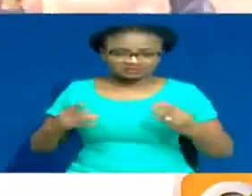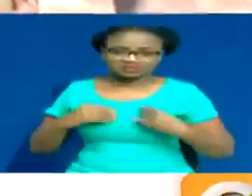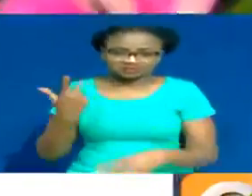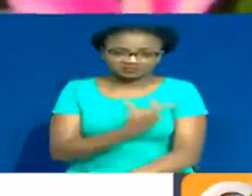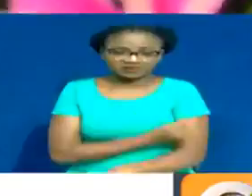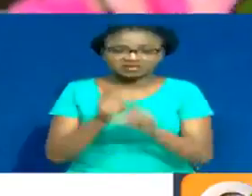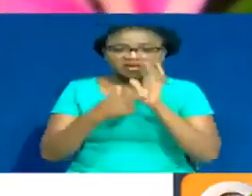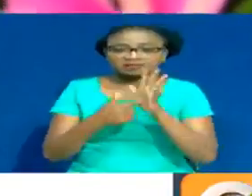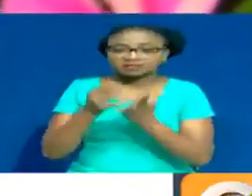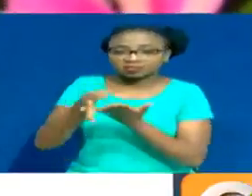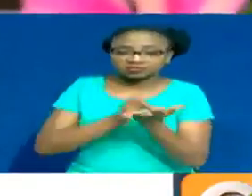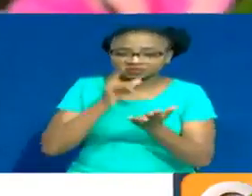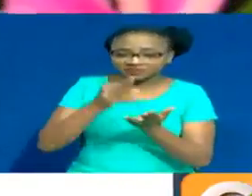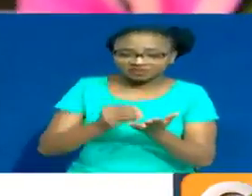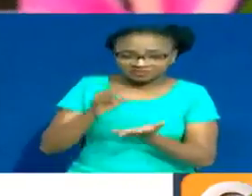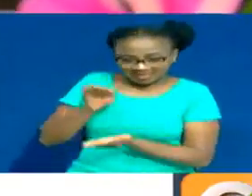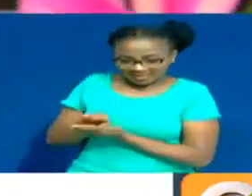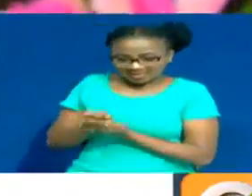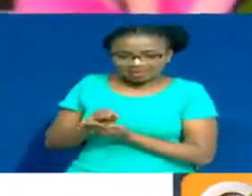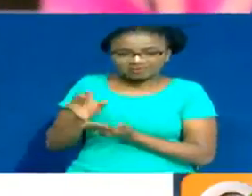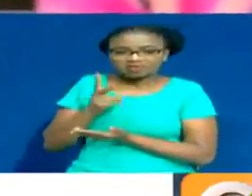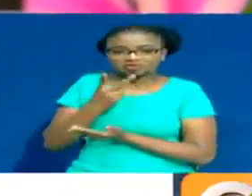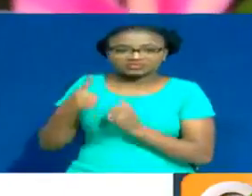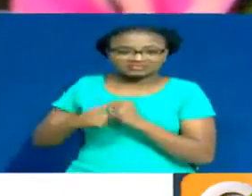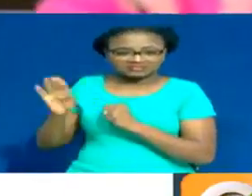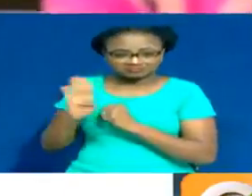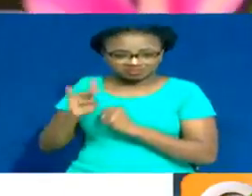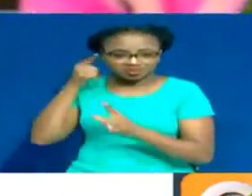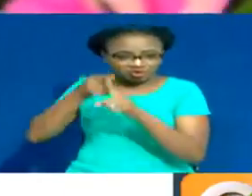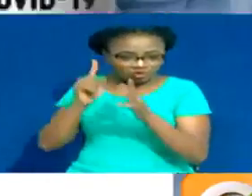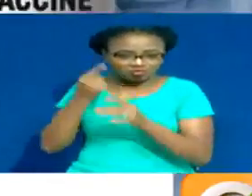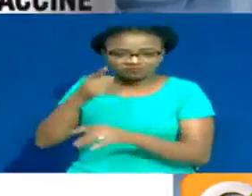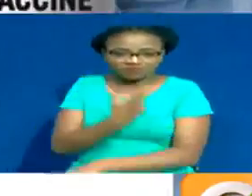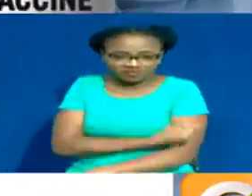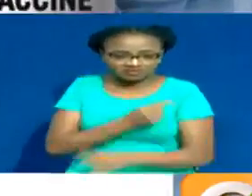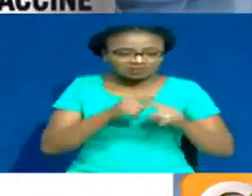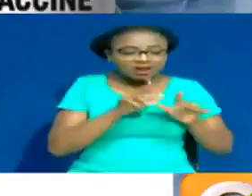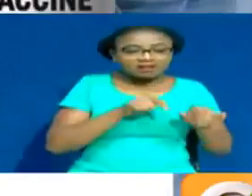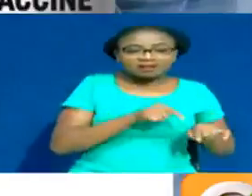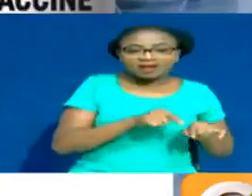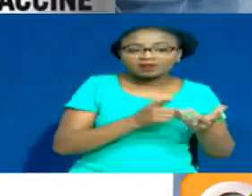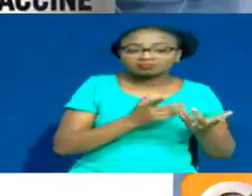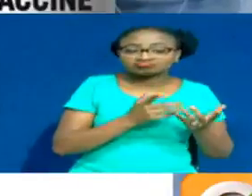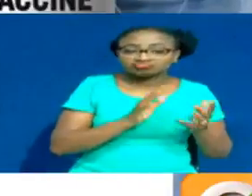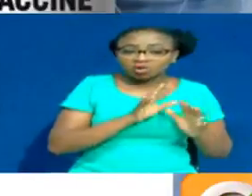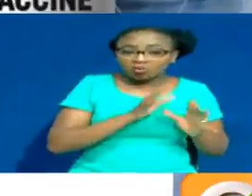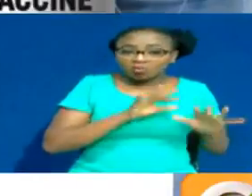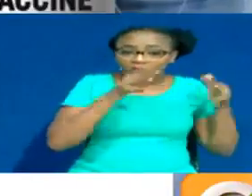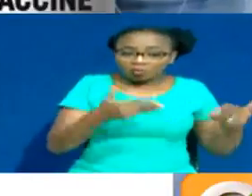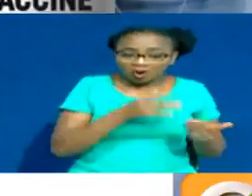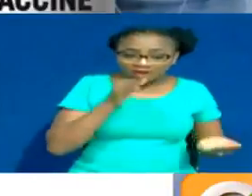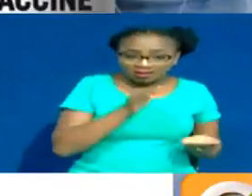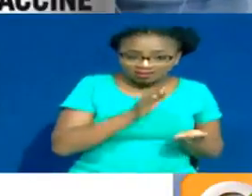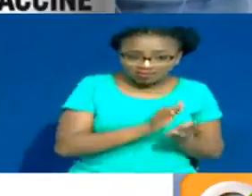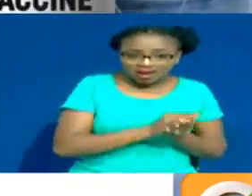had allocated 26 billion shillings for vaccine interventions, and with World Bank's funding totaling 26.5 billion